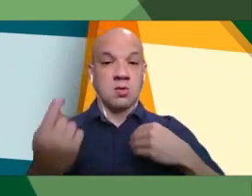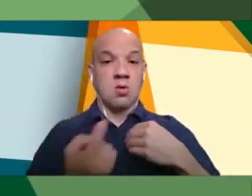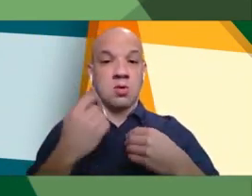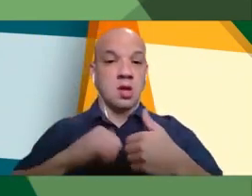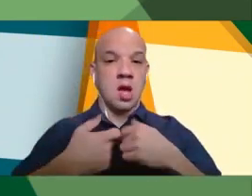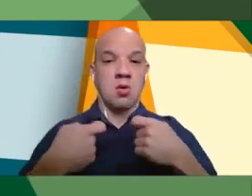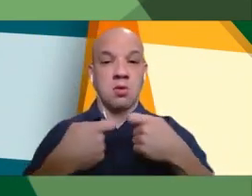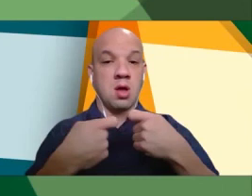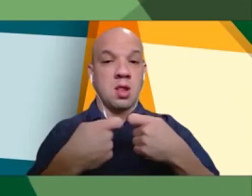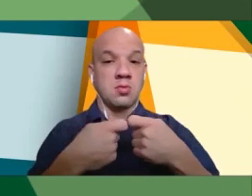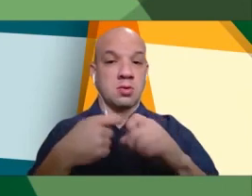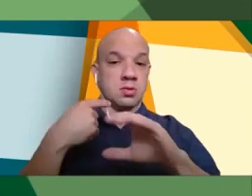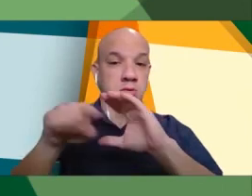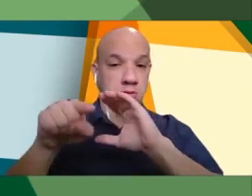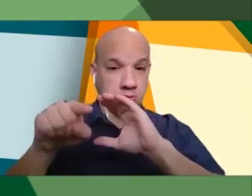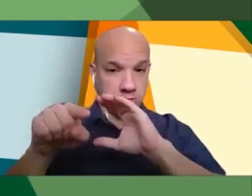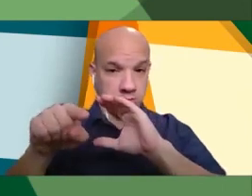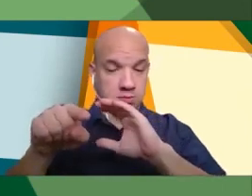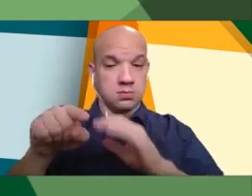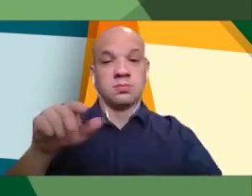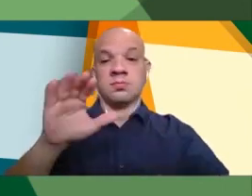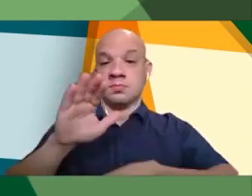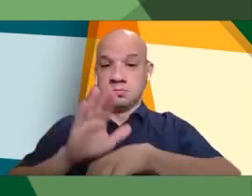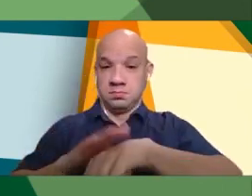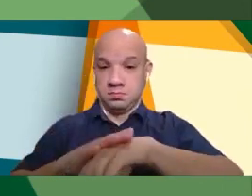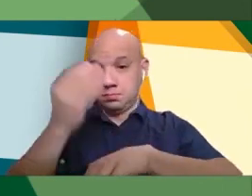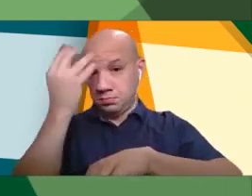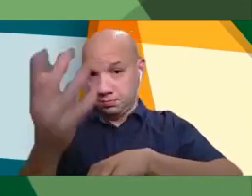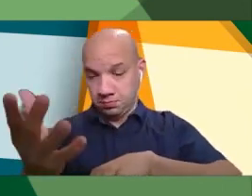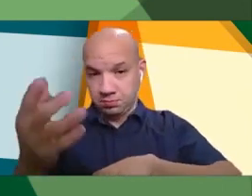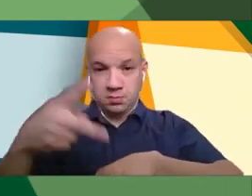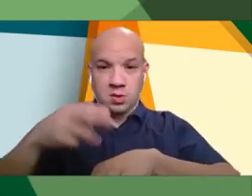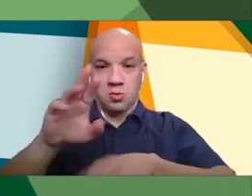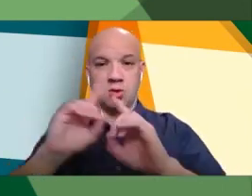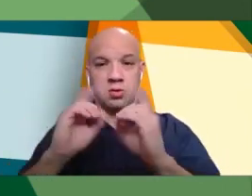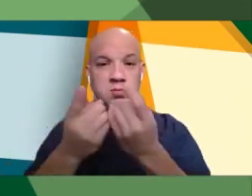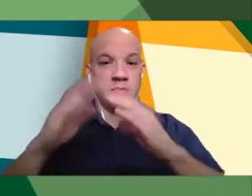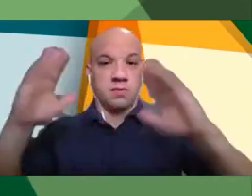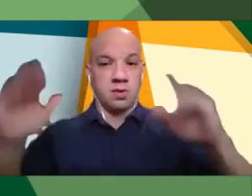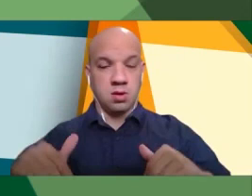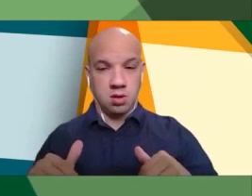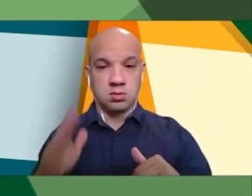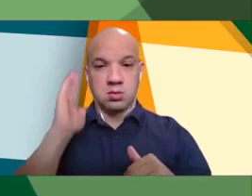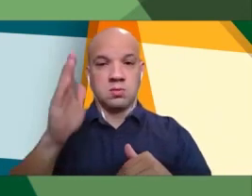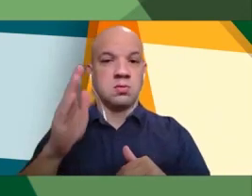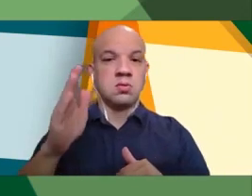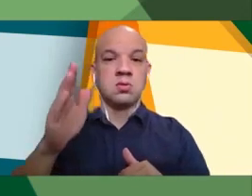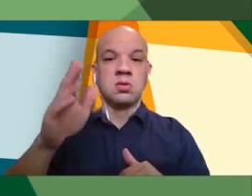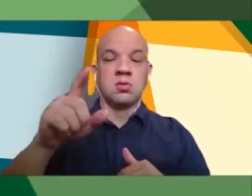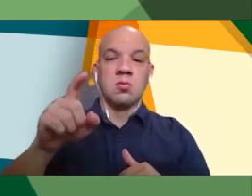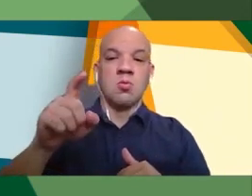this case, proposals are advised that the Puerto Rico Department of Housing will neither require nor